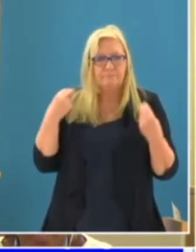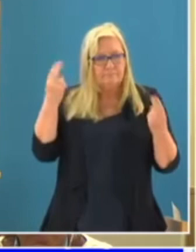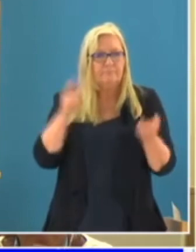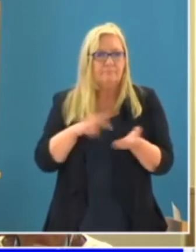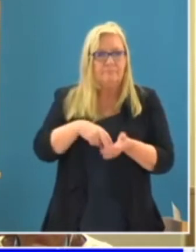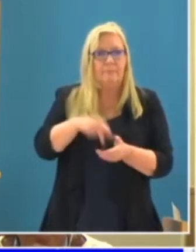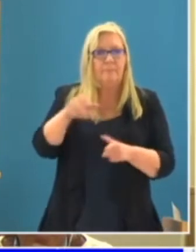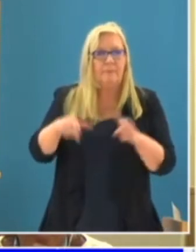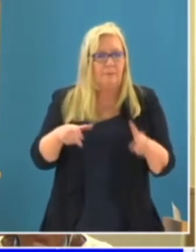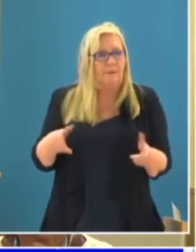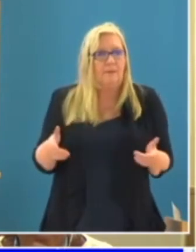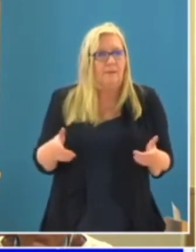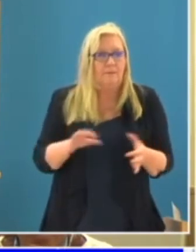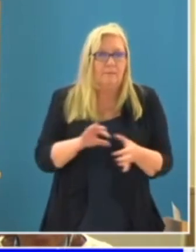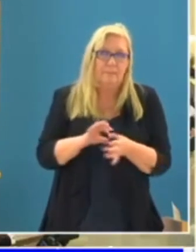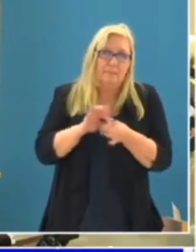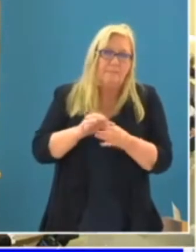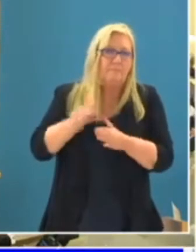Thank you.